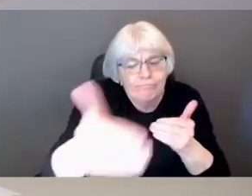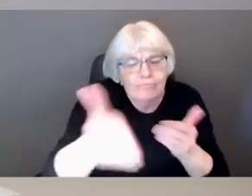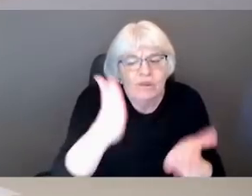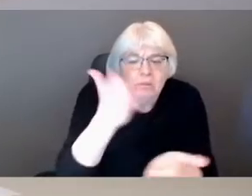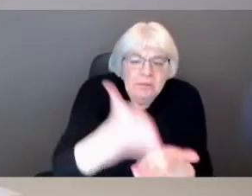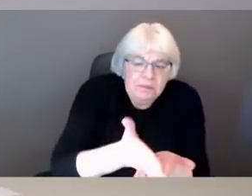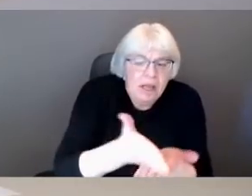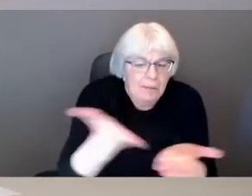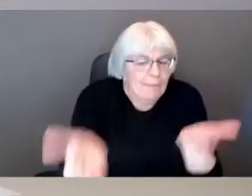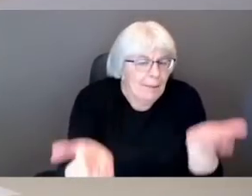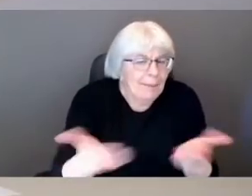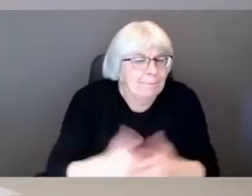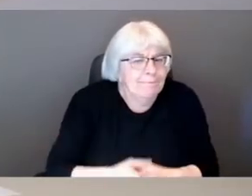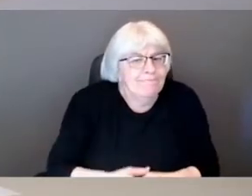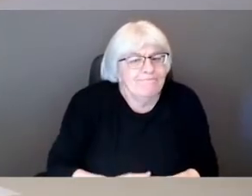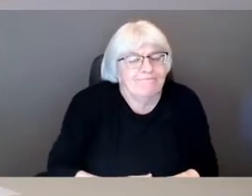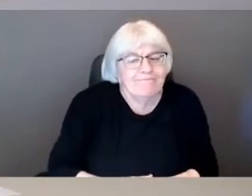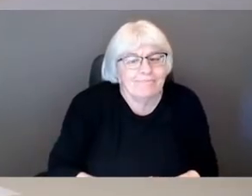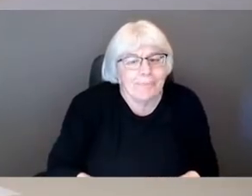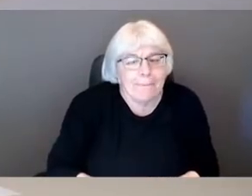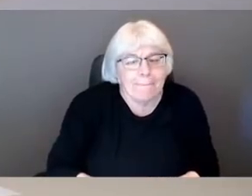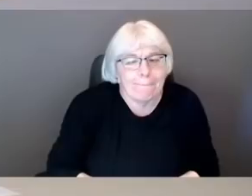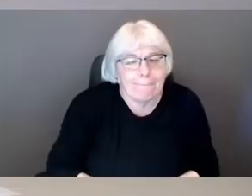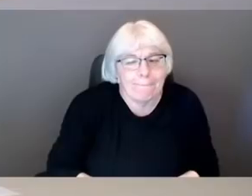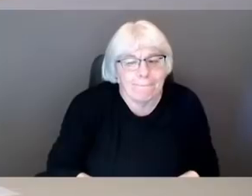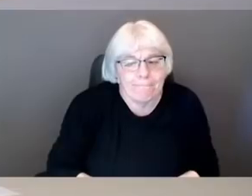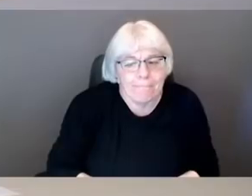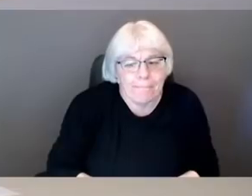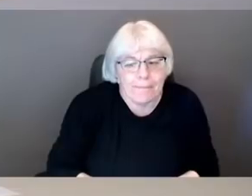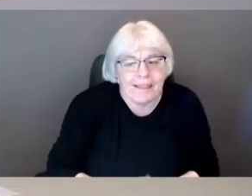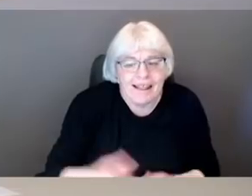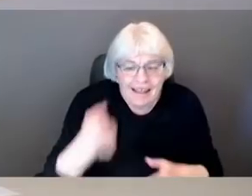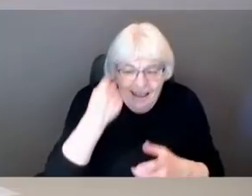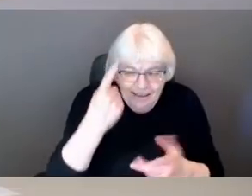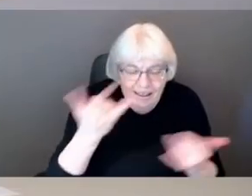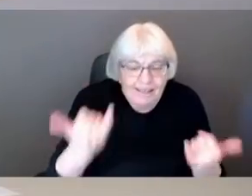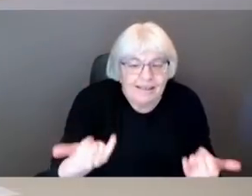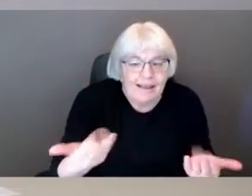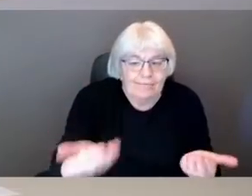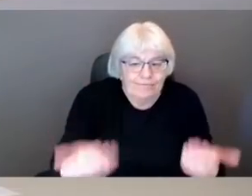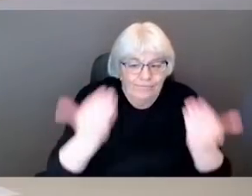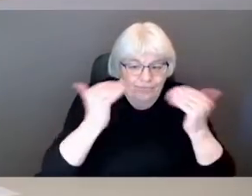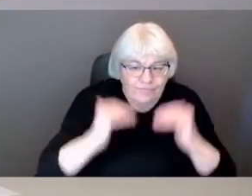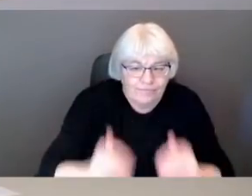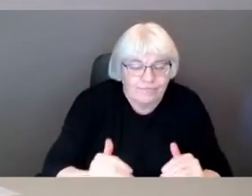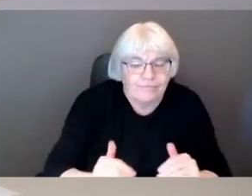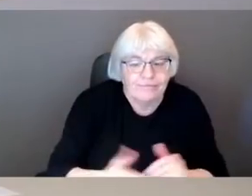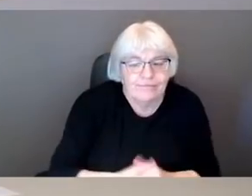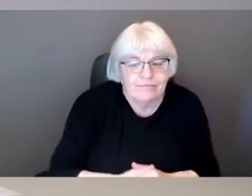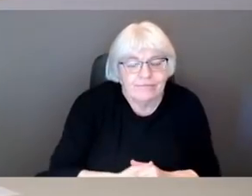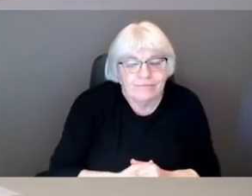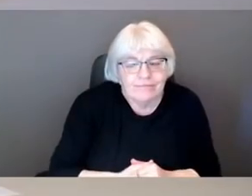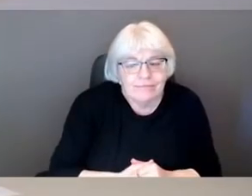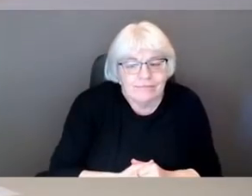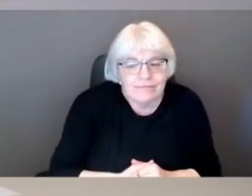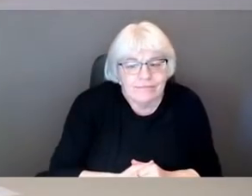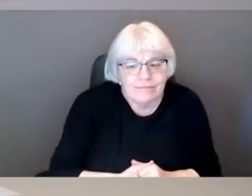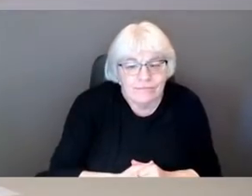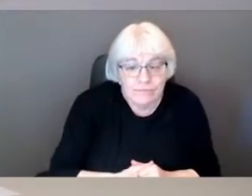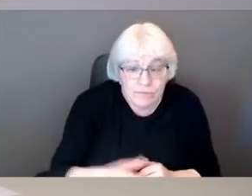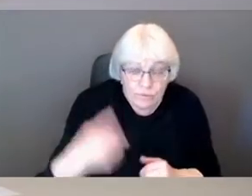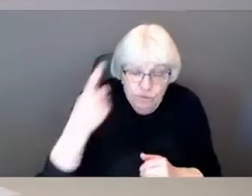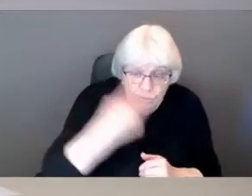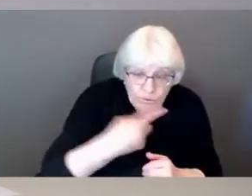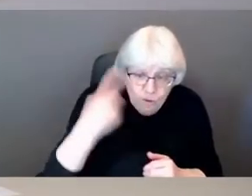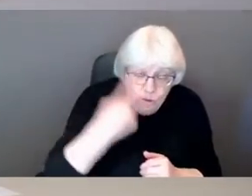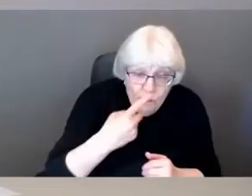wants one thing or another, right? I wondered if, to your knowledge, has there ever been a case on PEI or someone catching